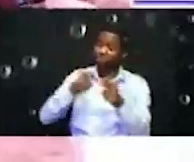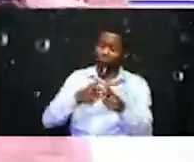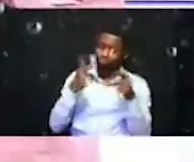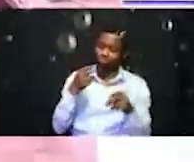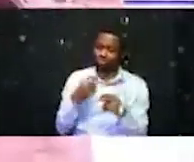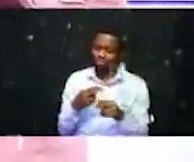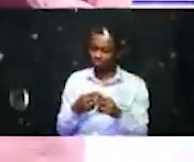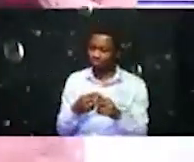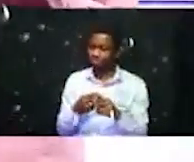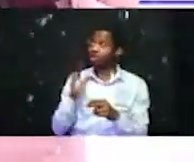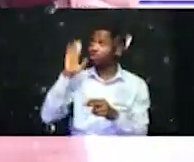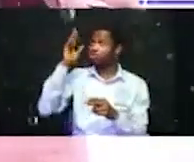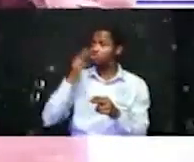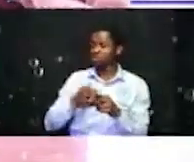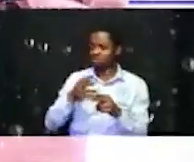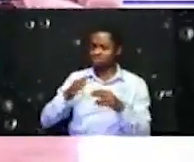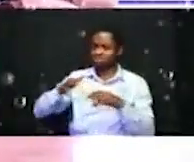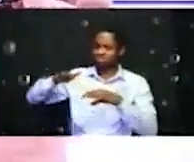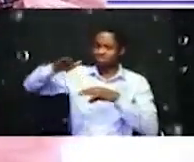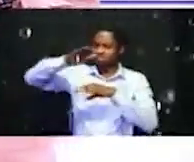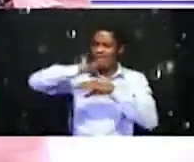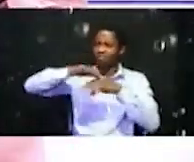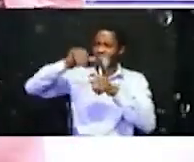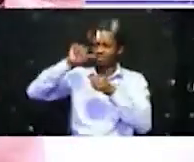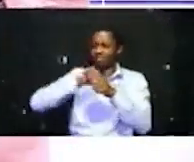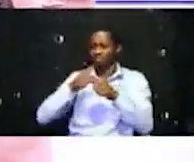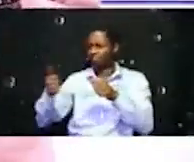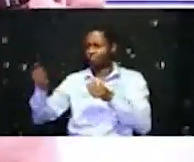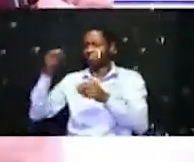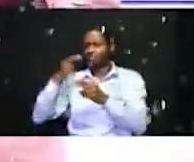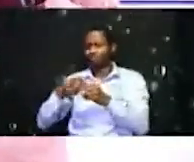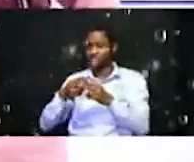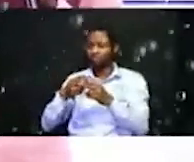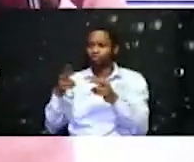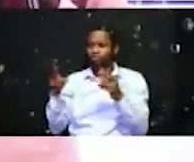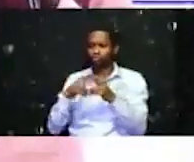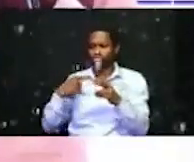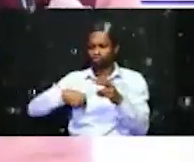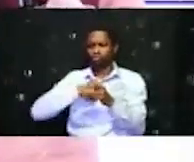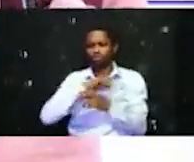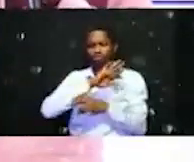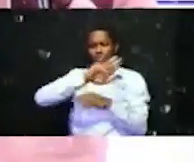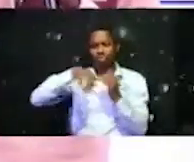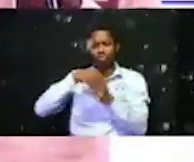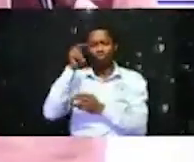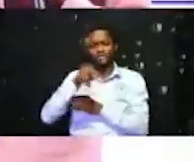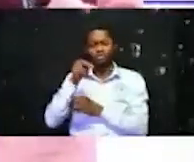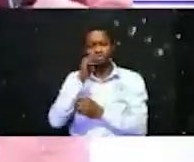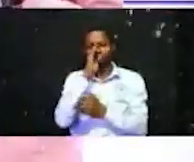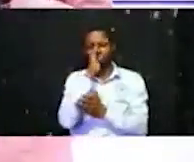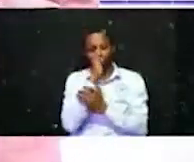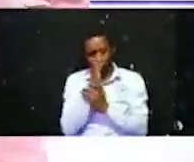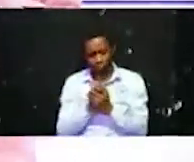above every other name. So we need humility. And he quoted a scripture that when